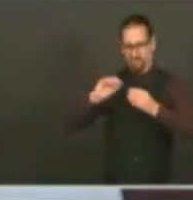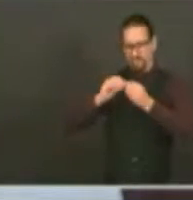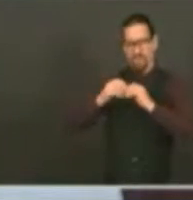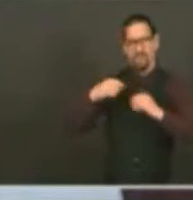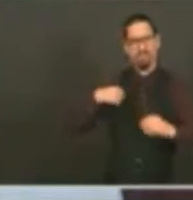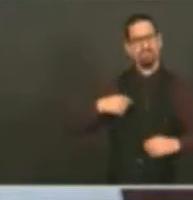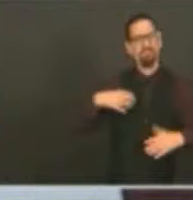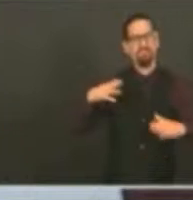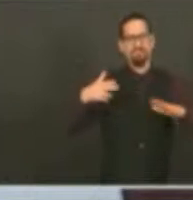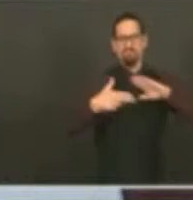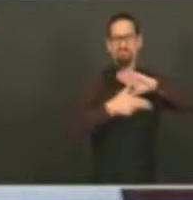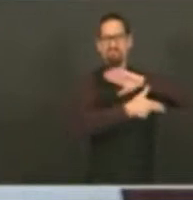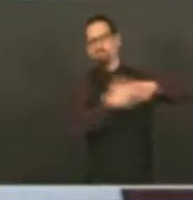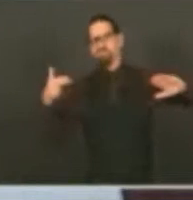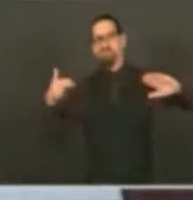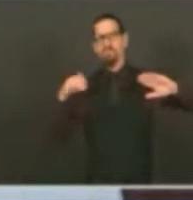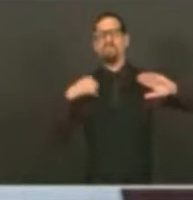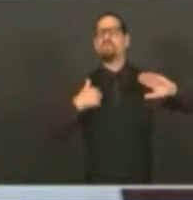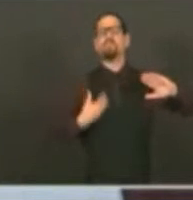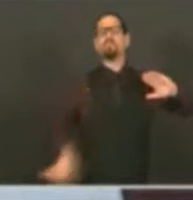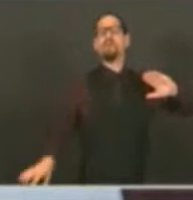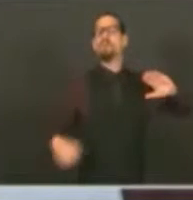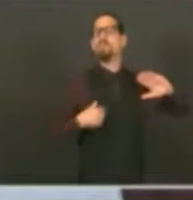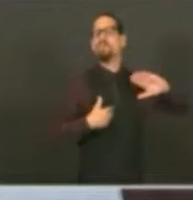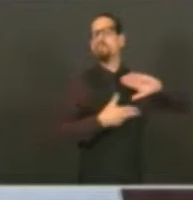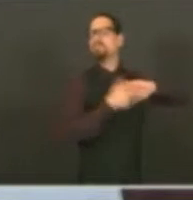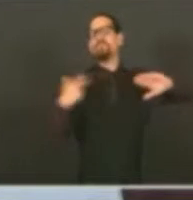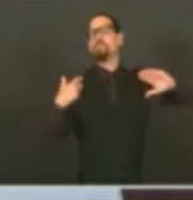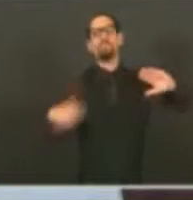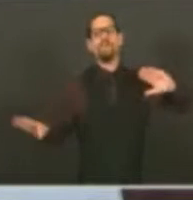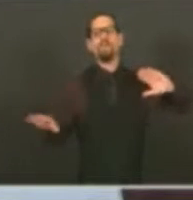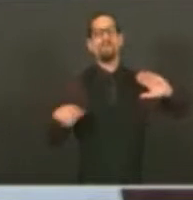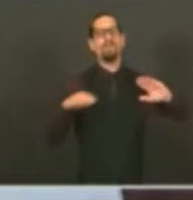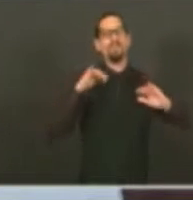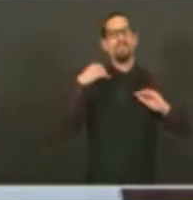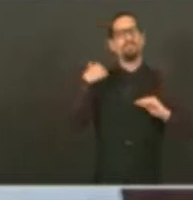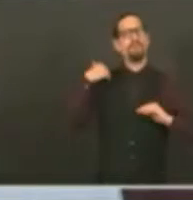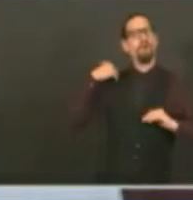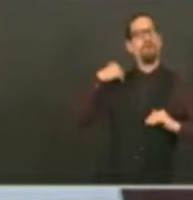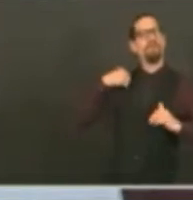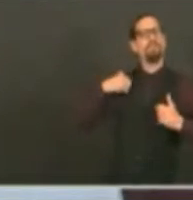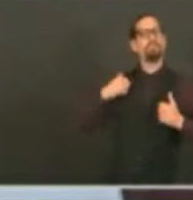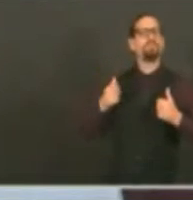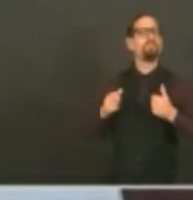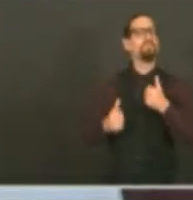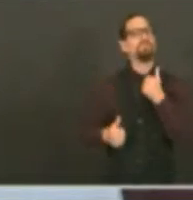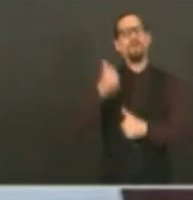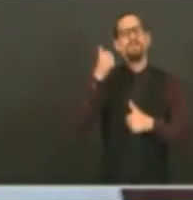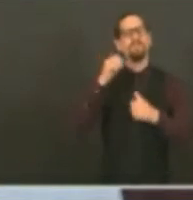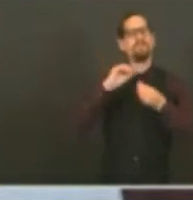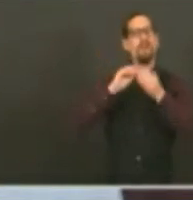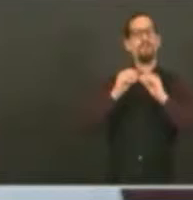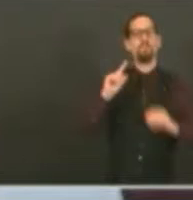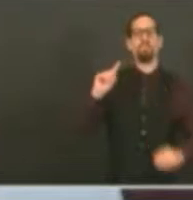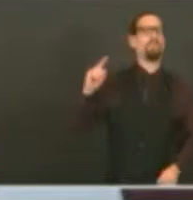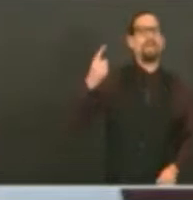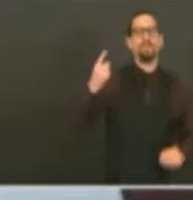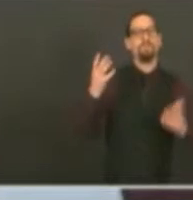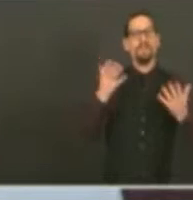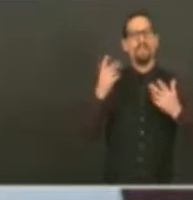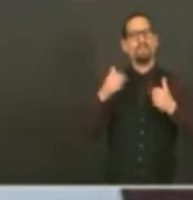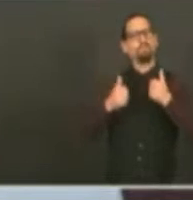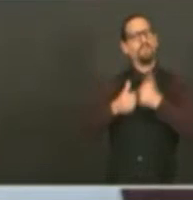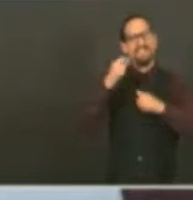There's a lot of reasons for that. We have the highest rate of testing in the country. We have a very dense population, a lot